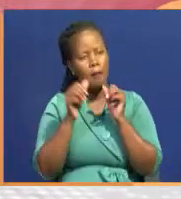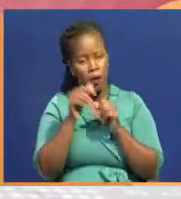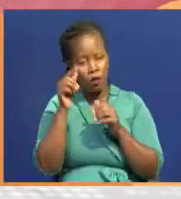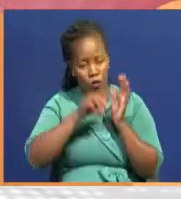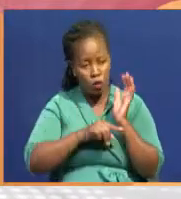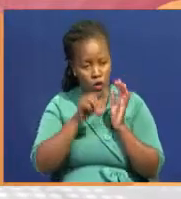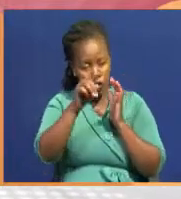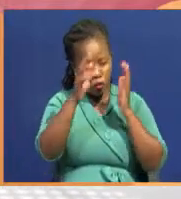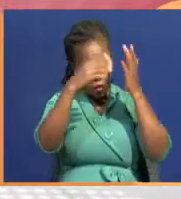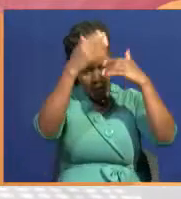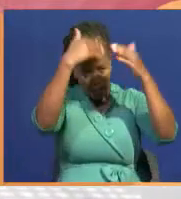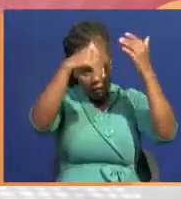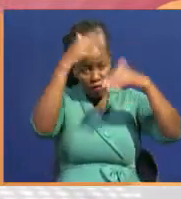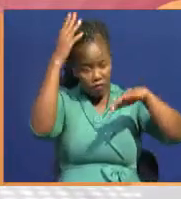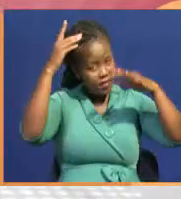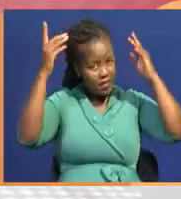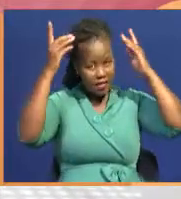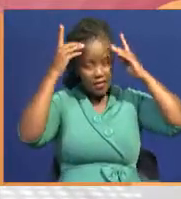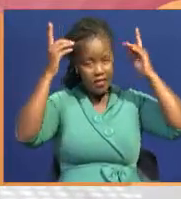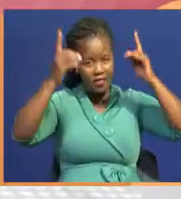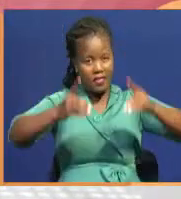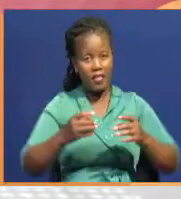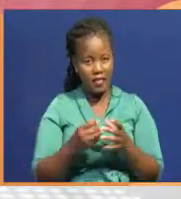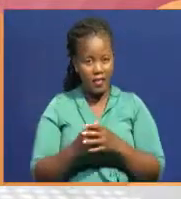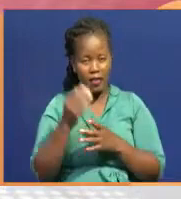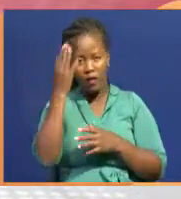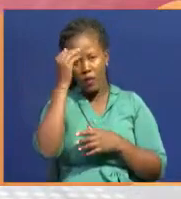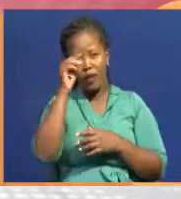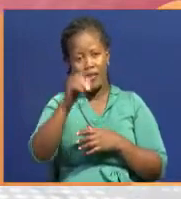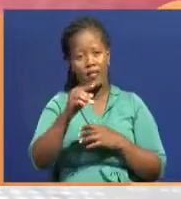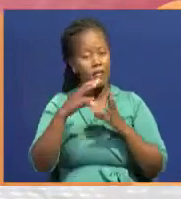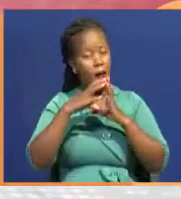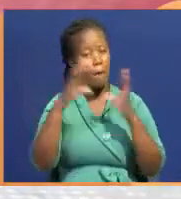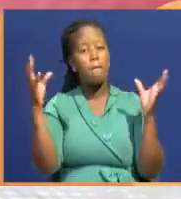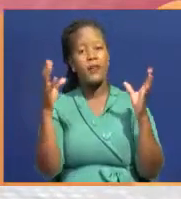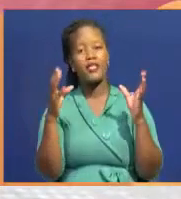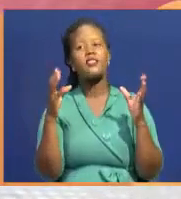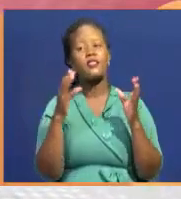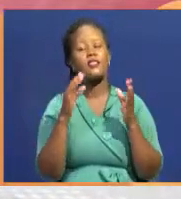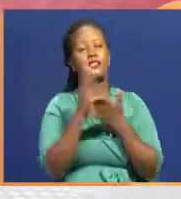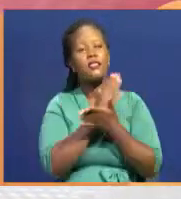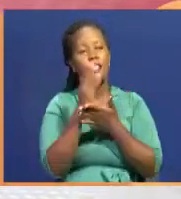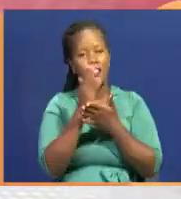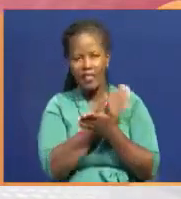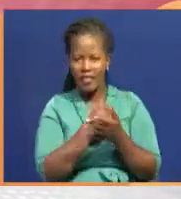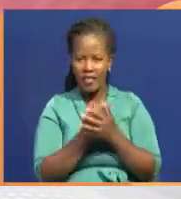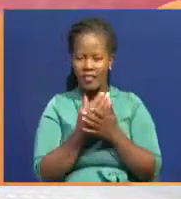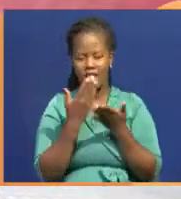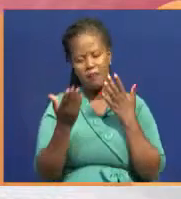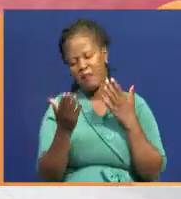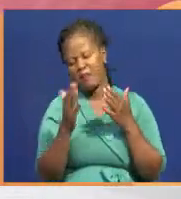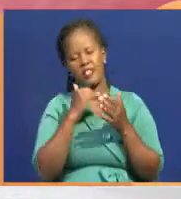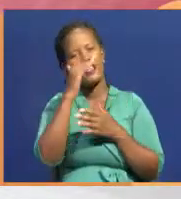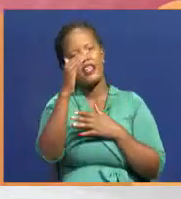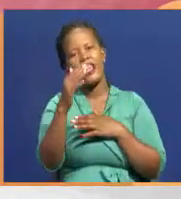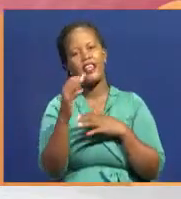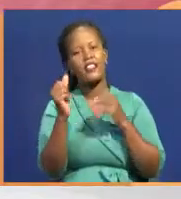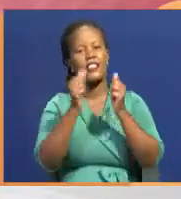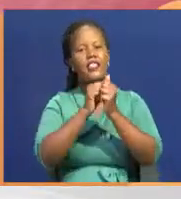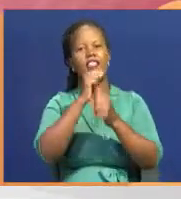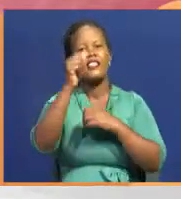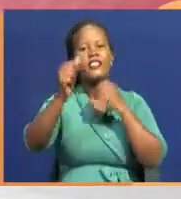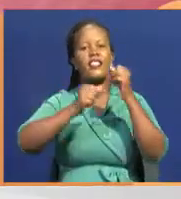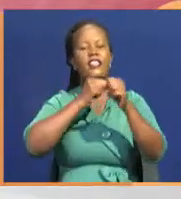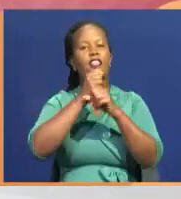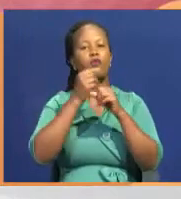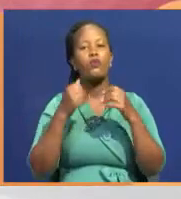as a university to rope in, because it's quite a vibrant industry. We're talking about almost in the next, say 5-10 years, we'll be hitting the highs